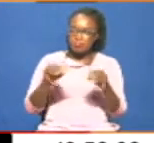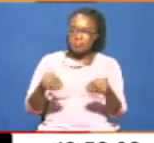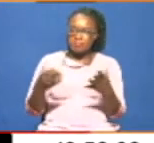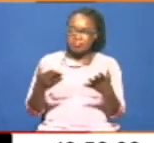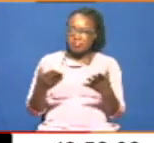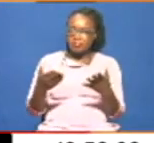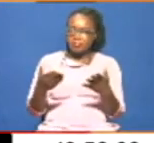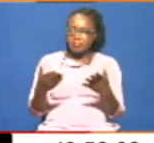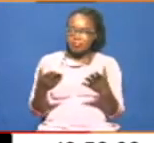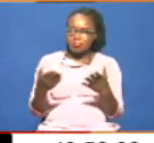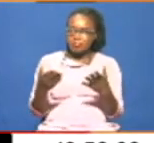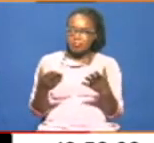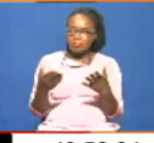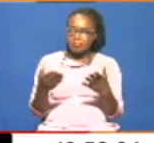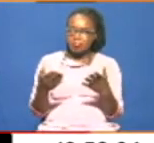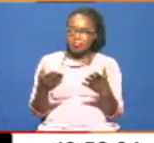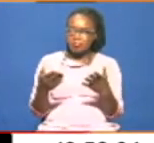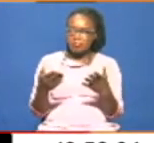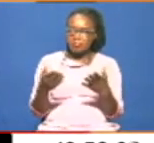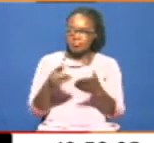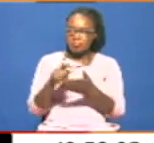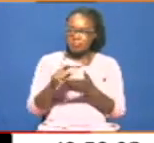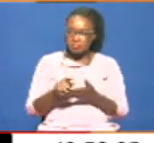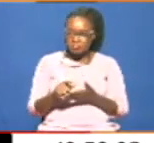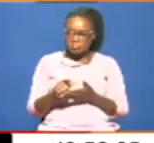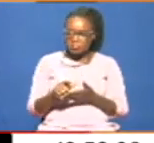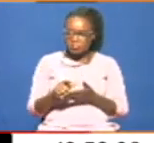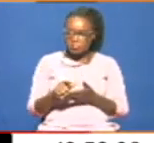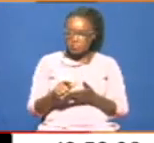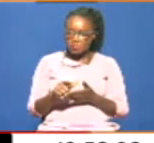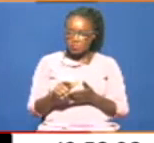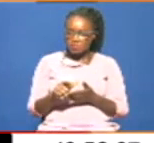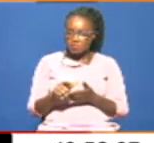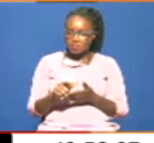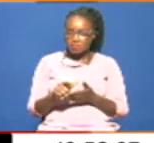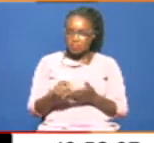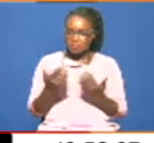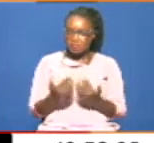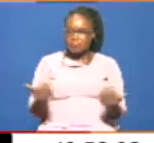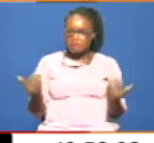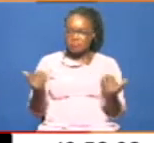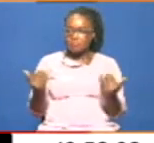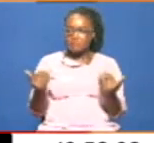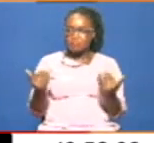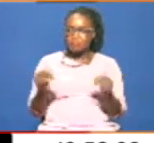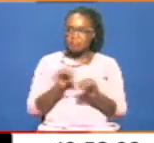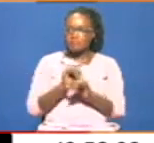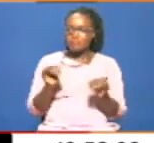sustainable loan portfolios, loan products for clean cooking,